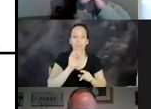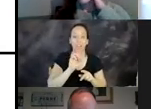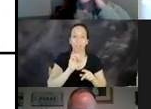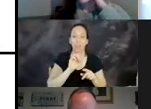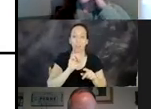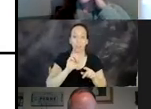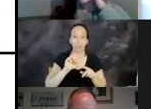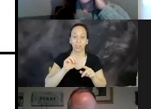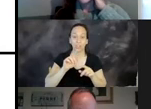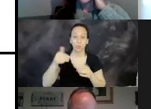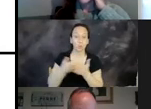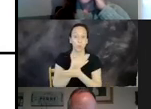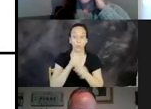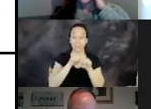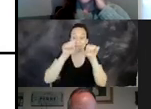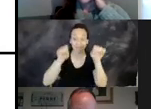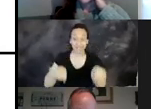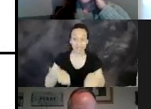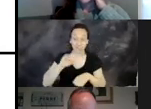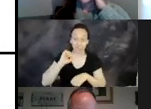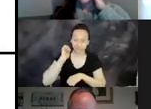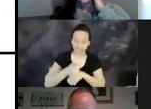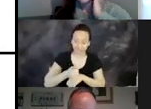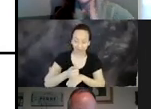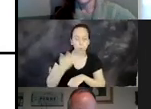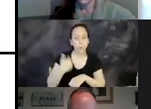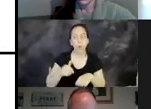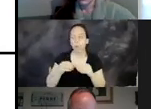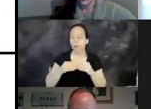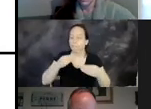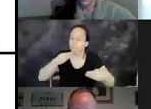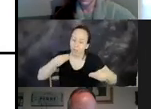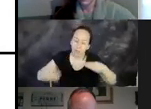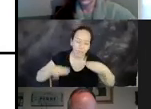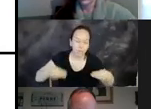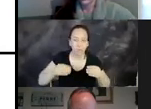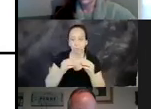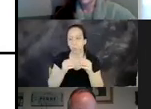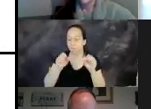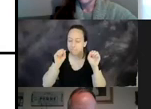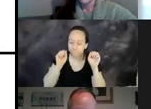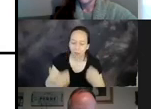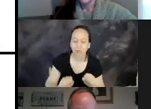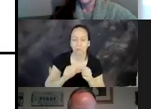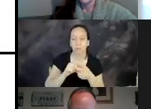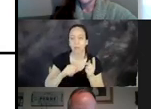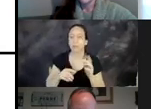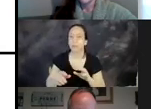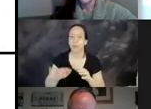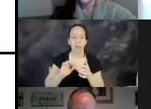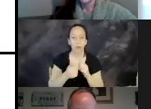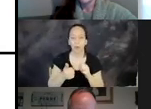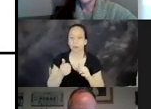lot of flexibility to rethink how we have structured fares across the system, but also on